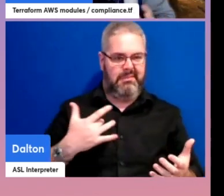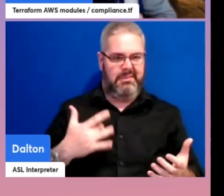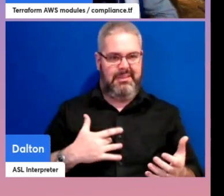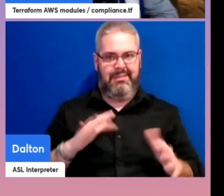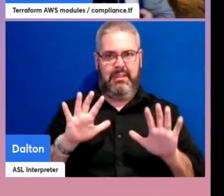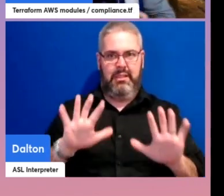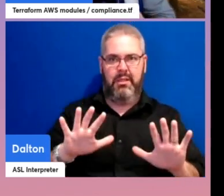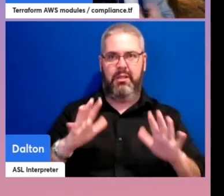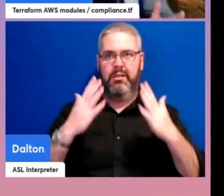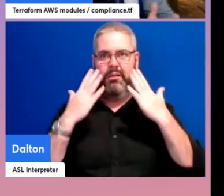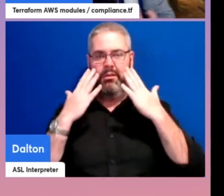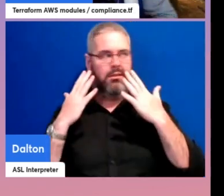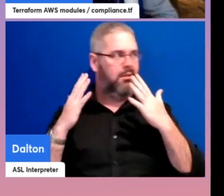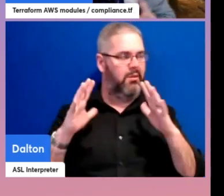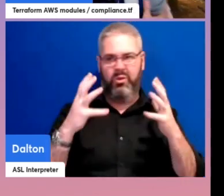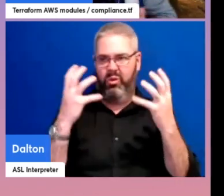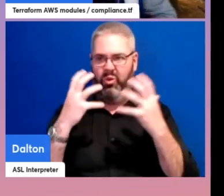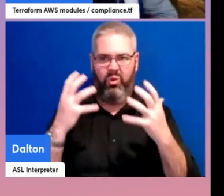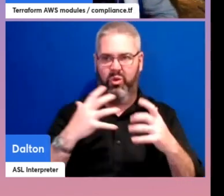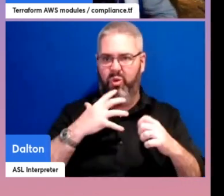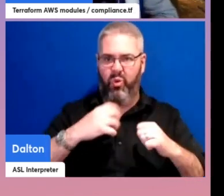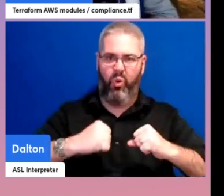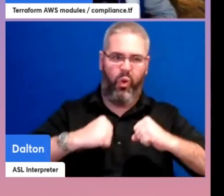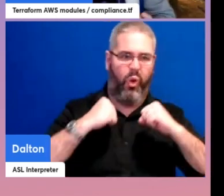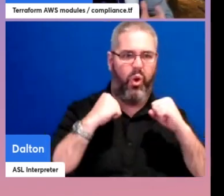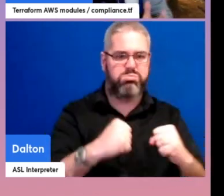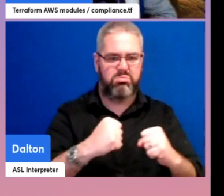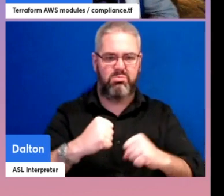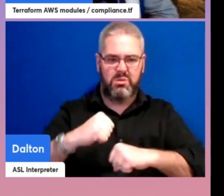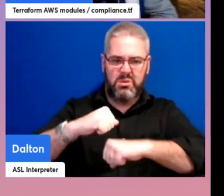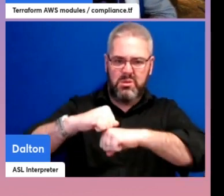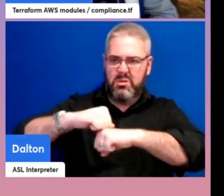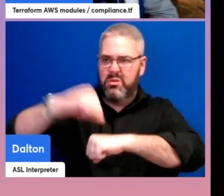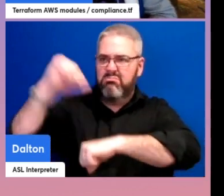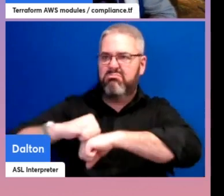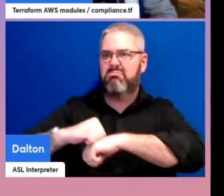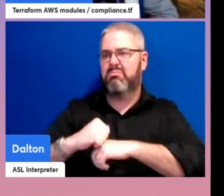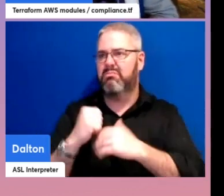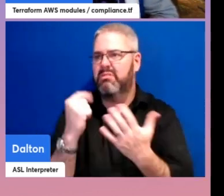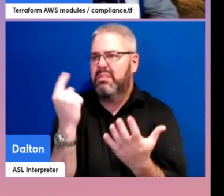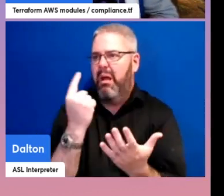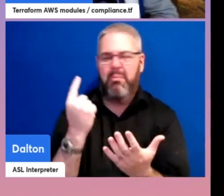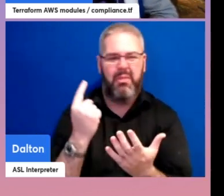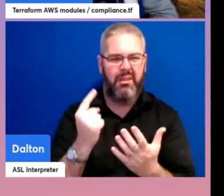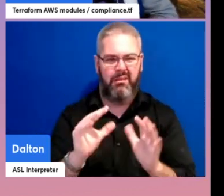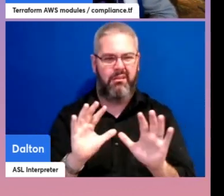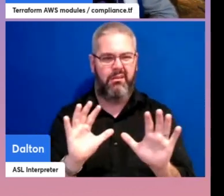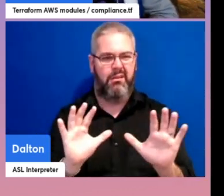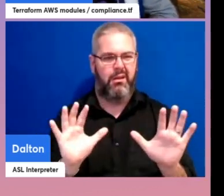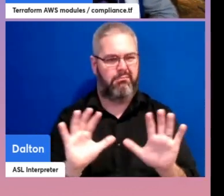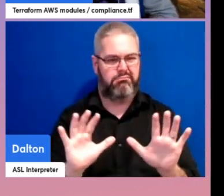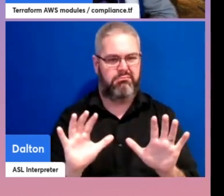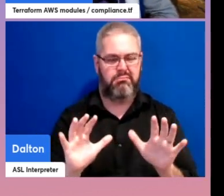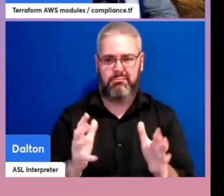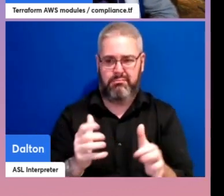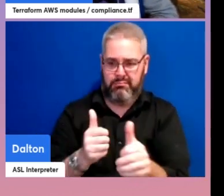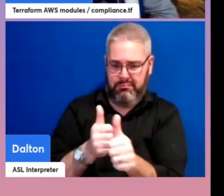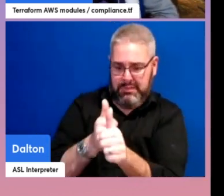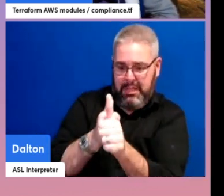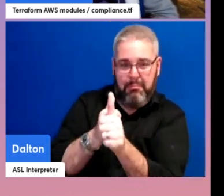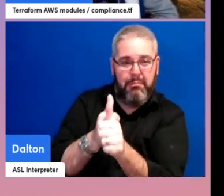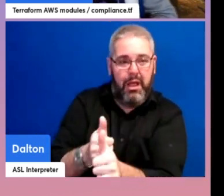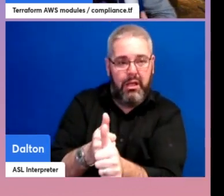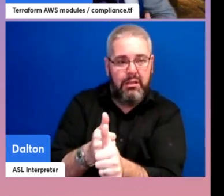it's something secure, something hard. But at the end of the day, what I believe is compliance is just the way to prove